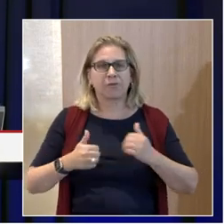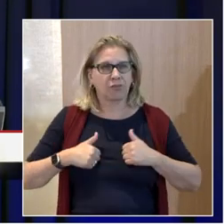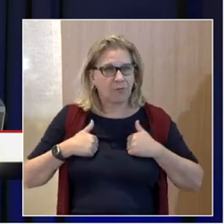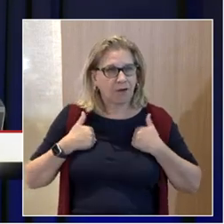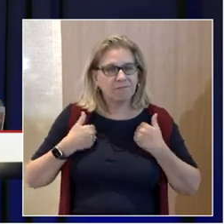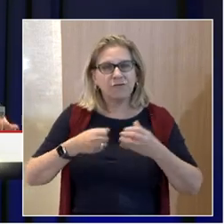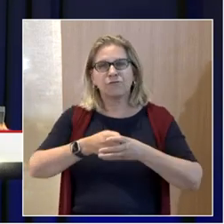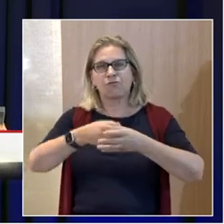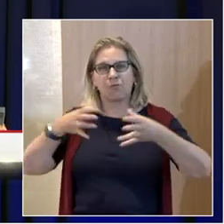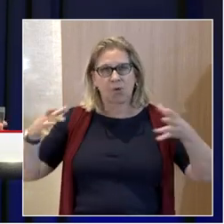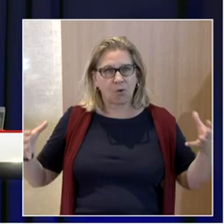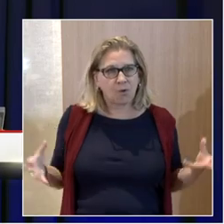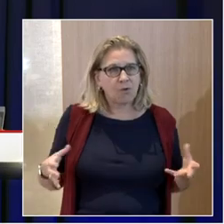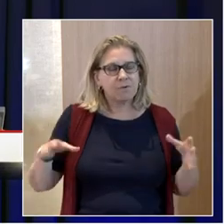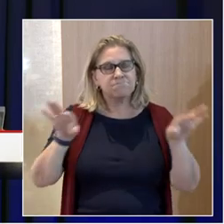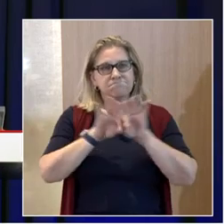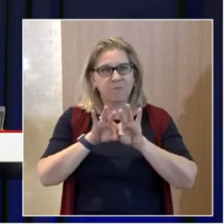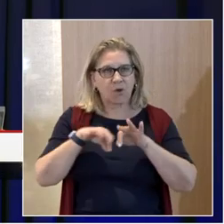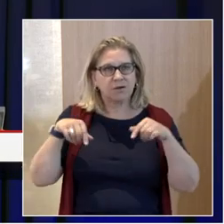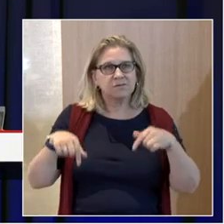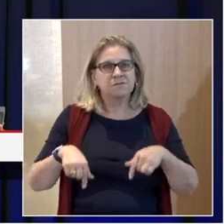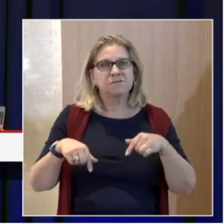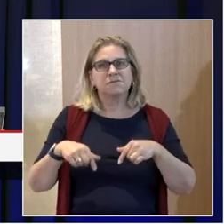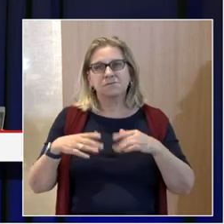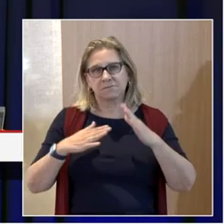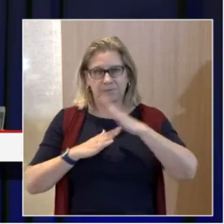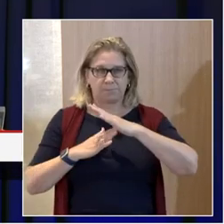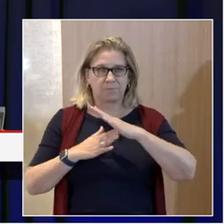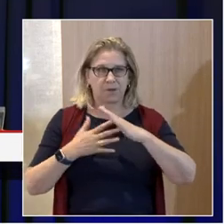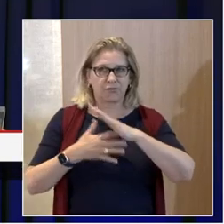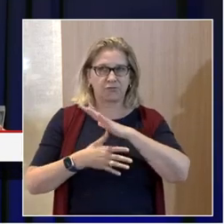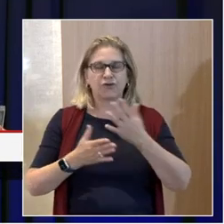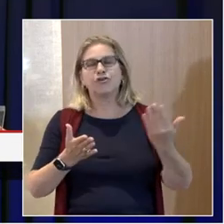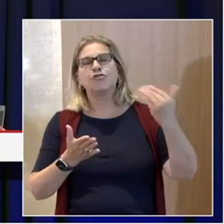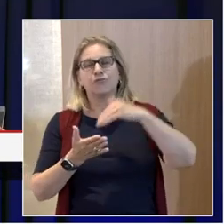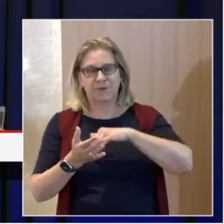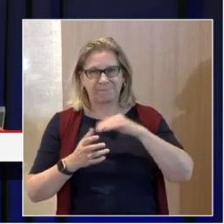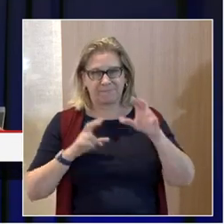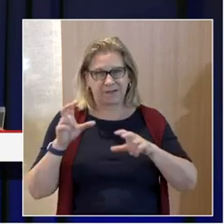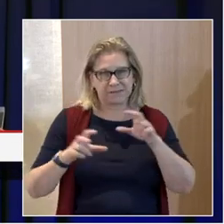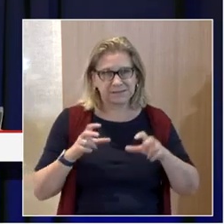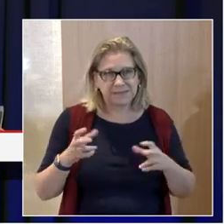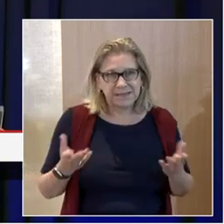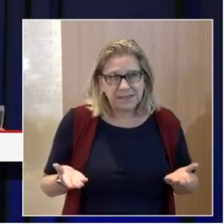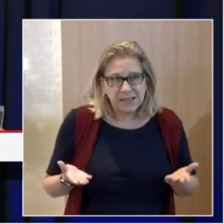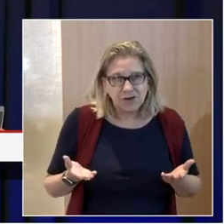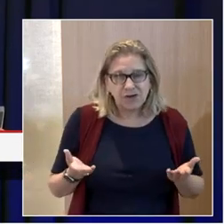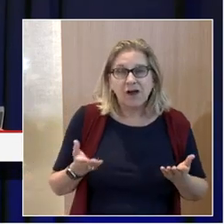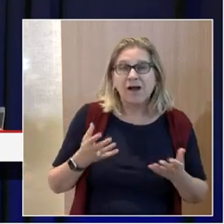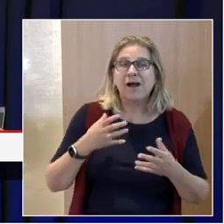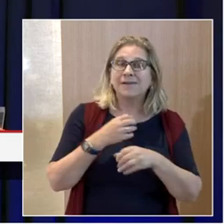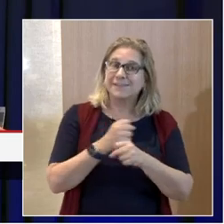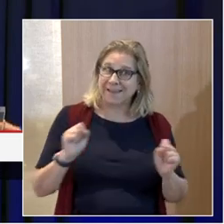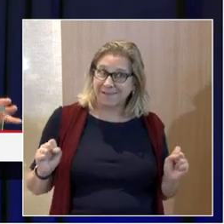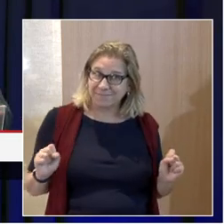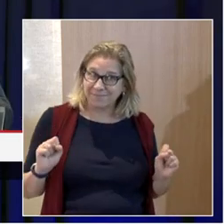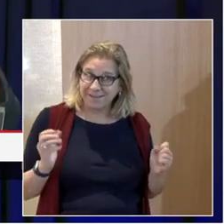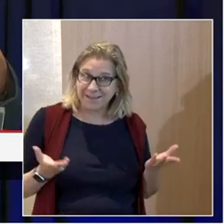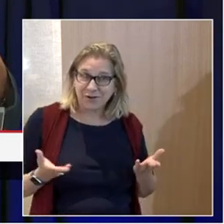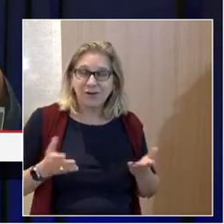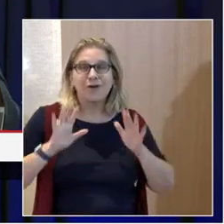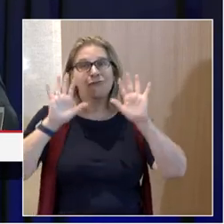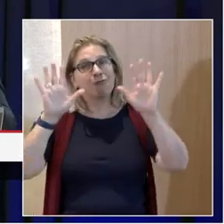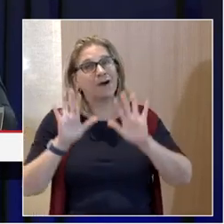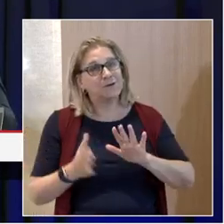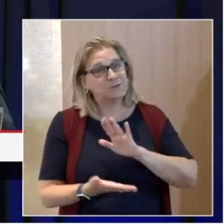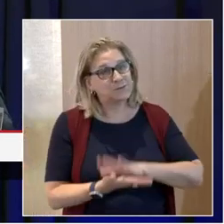and prioritize the investments that we need to have safe neighborhoods, great schools,